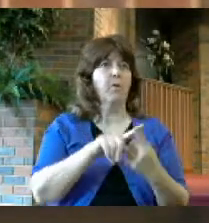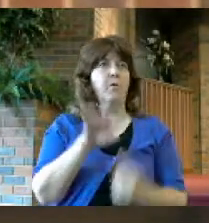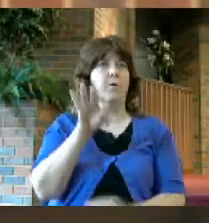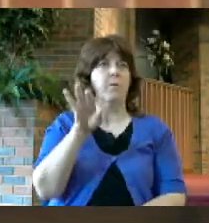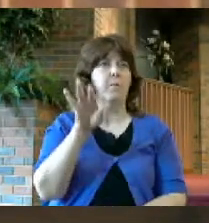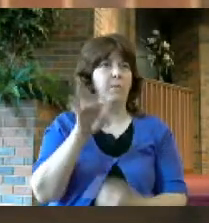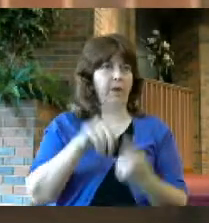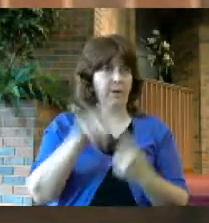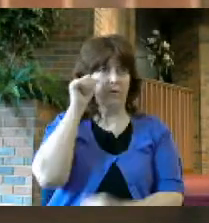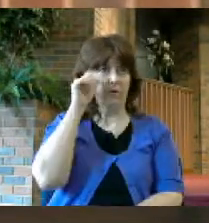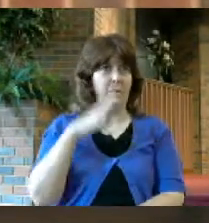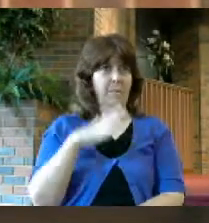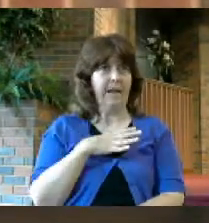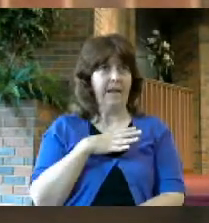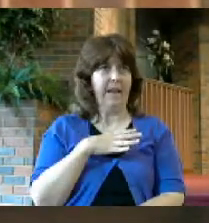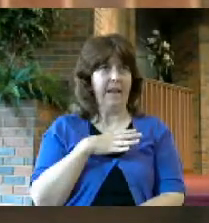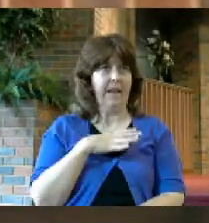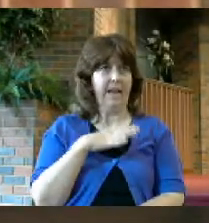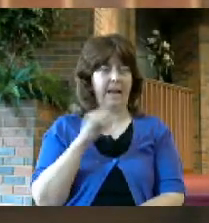Paul.